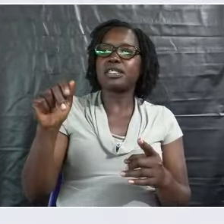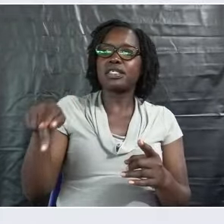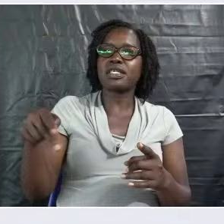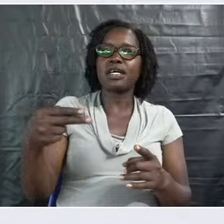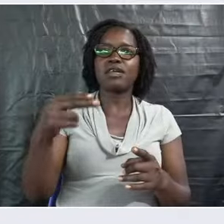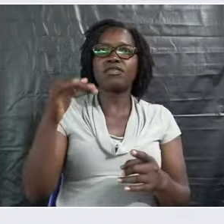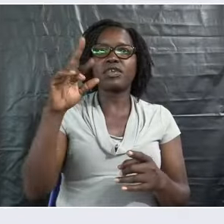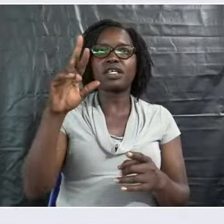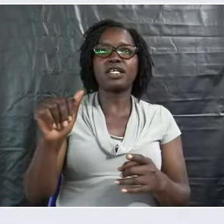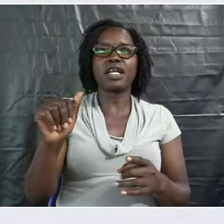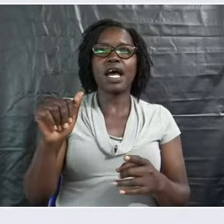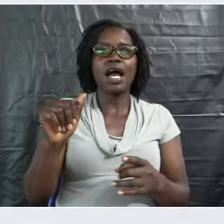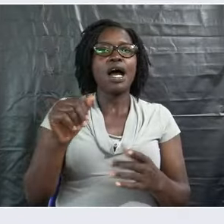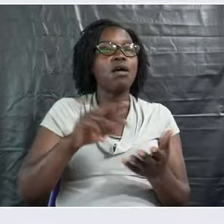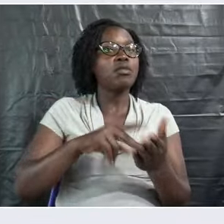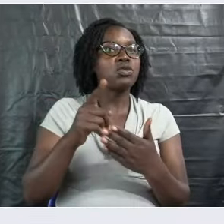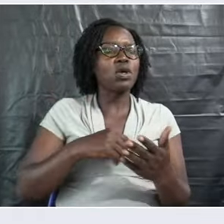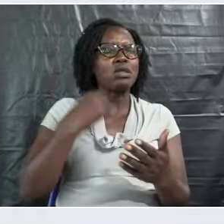beautiful or precious.